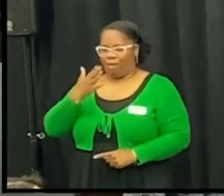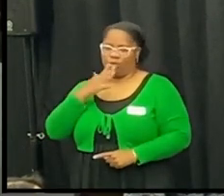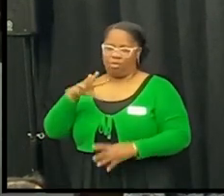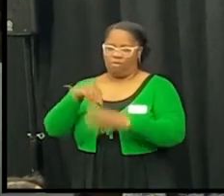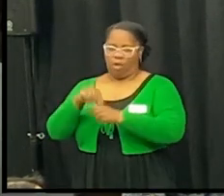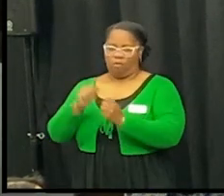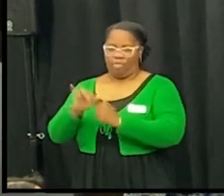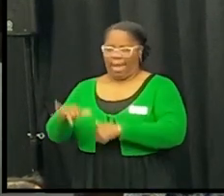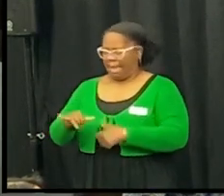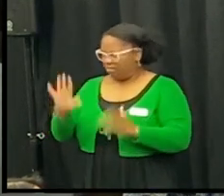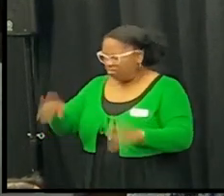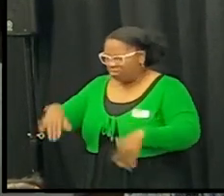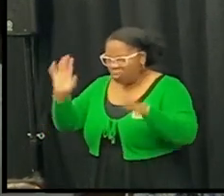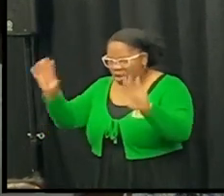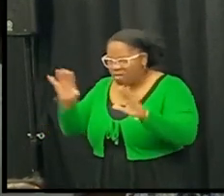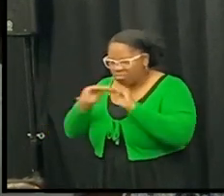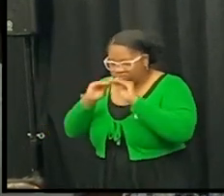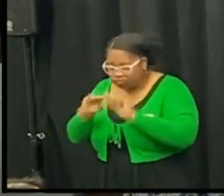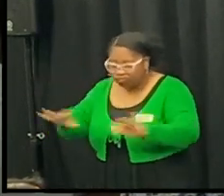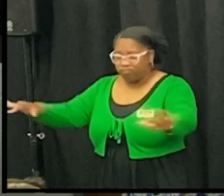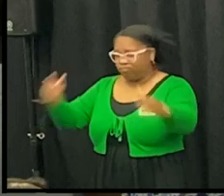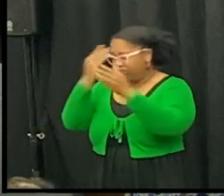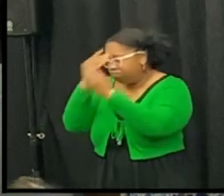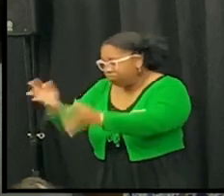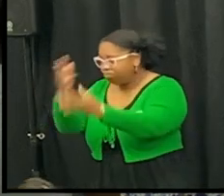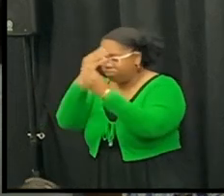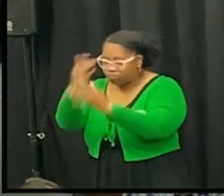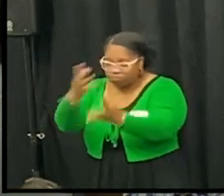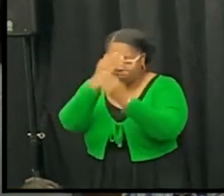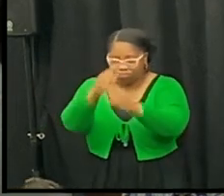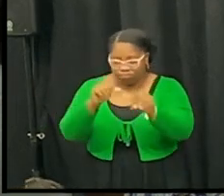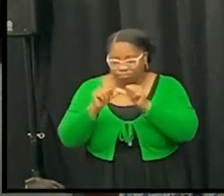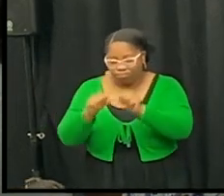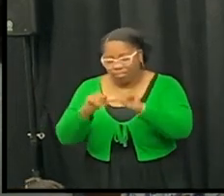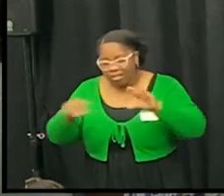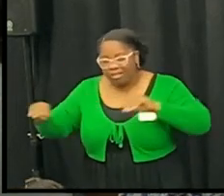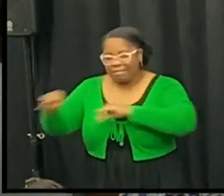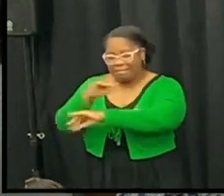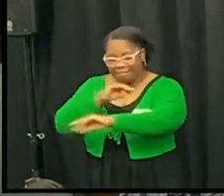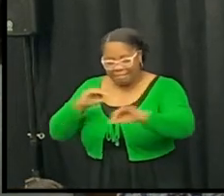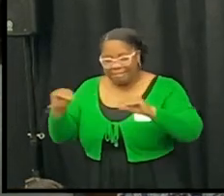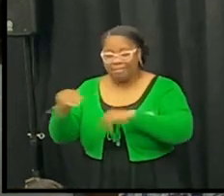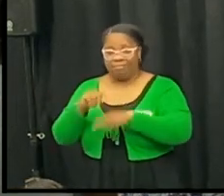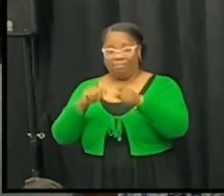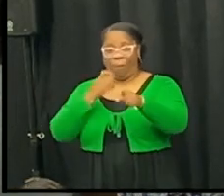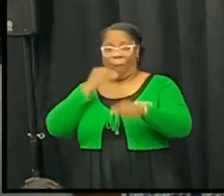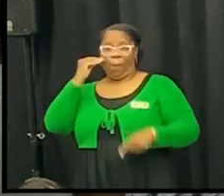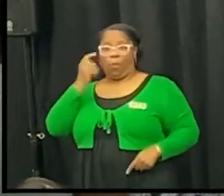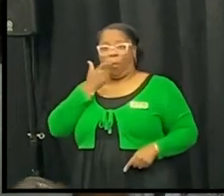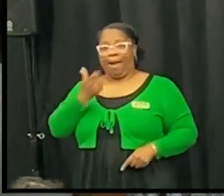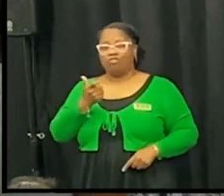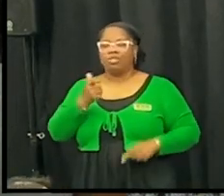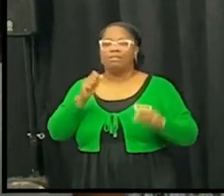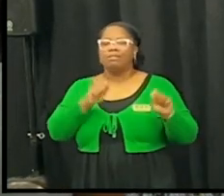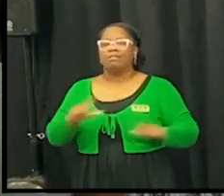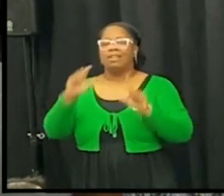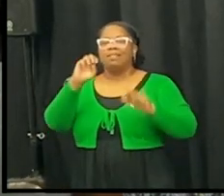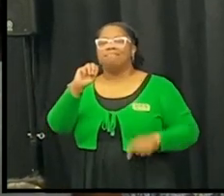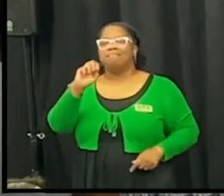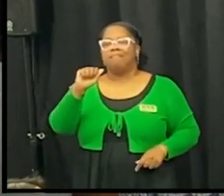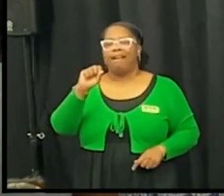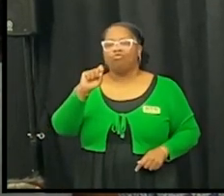And let's spread the word. You can keep the word going. And everybody that's watching, get onto Maestra and